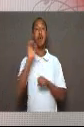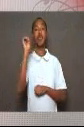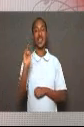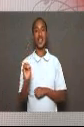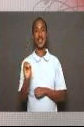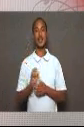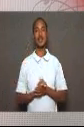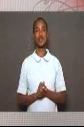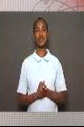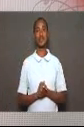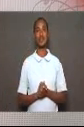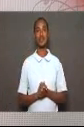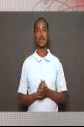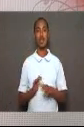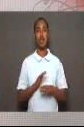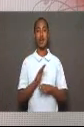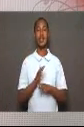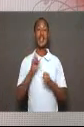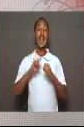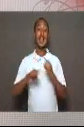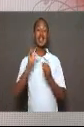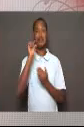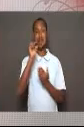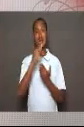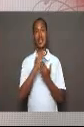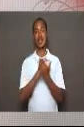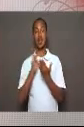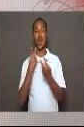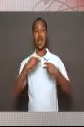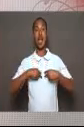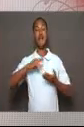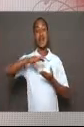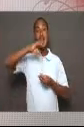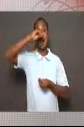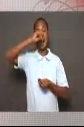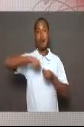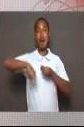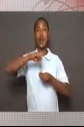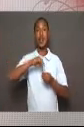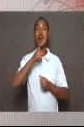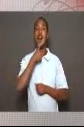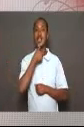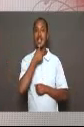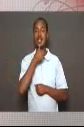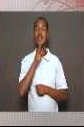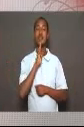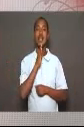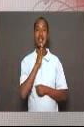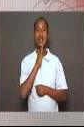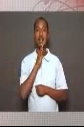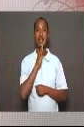oxides. Over the last few lessons, we have learned about acid,